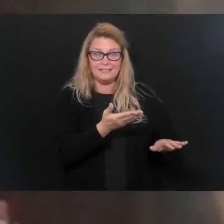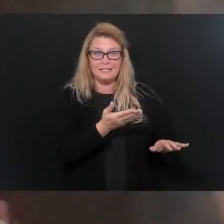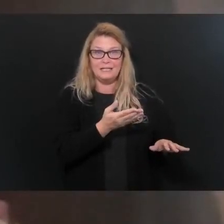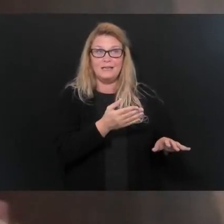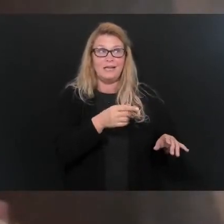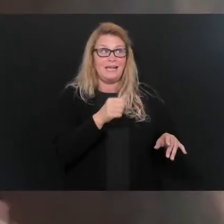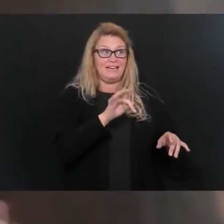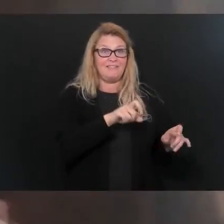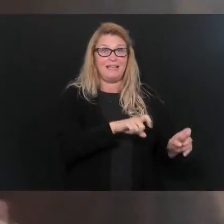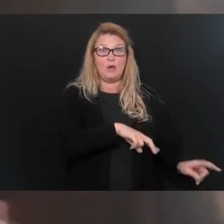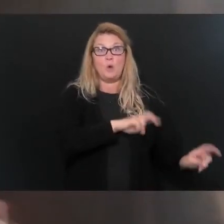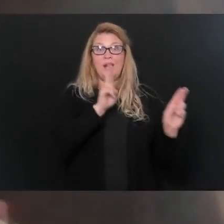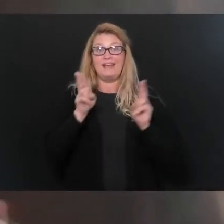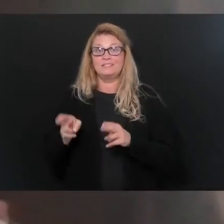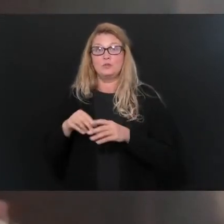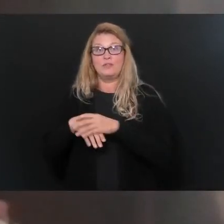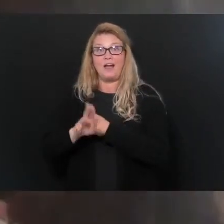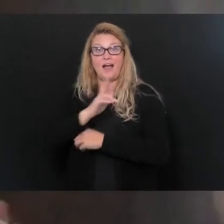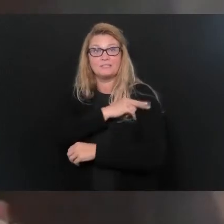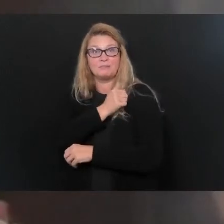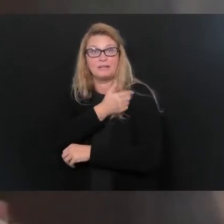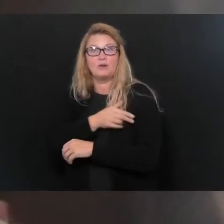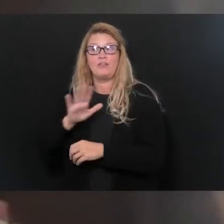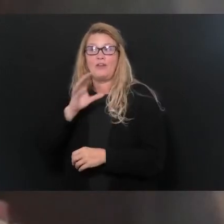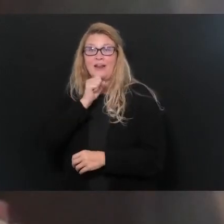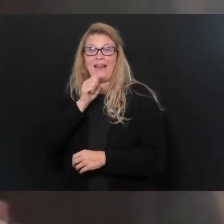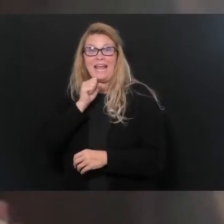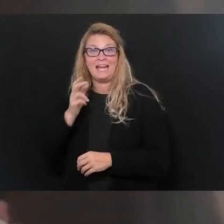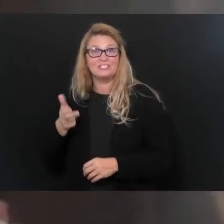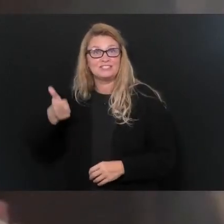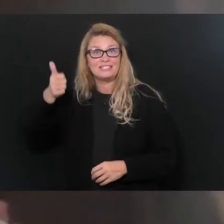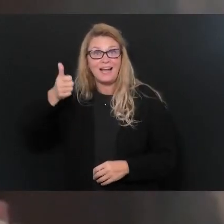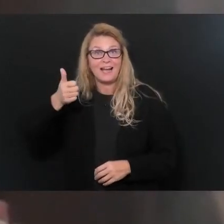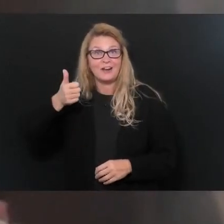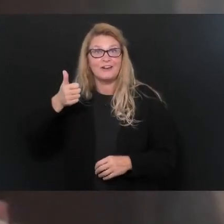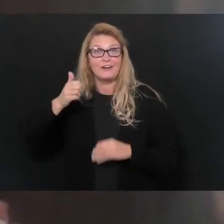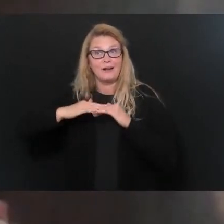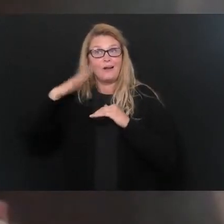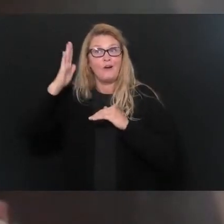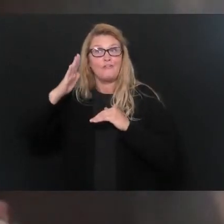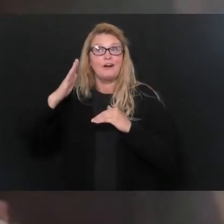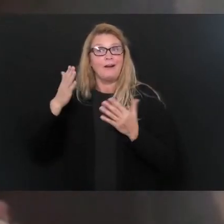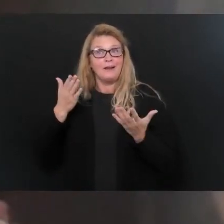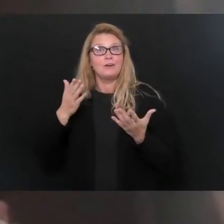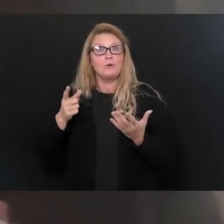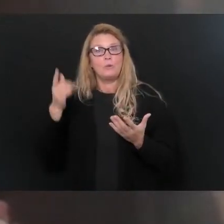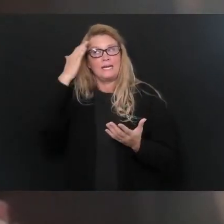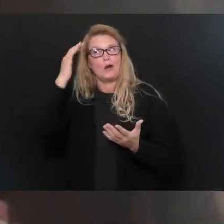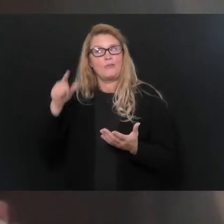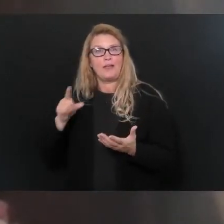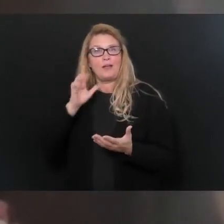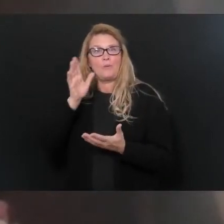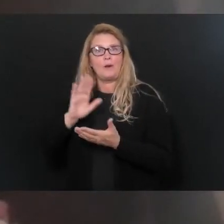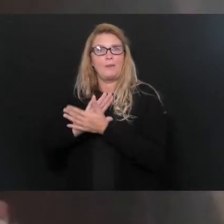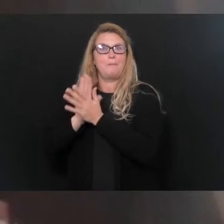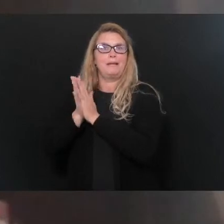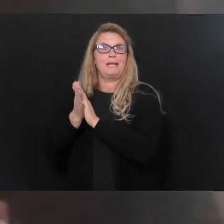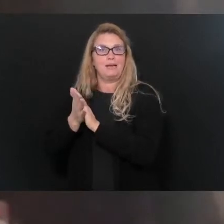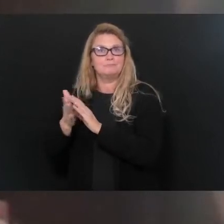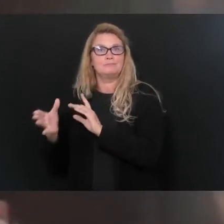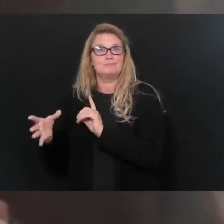hospital. And as people's age increases, we know that the risk of having those people get severely ill with